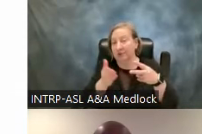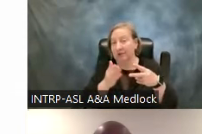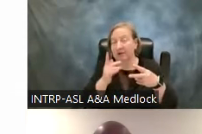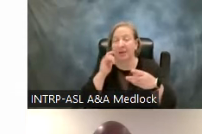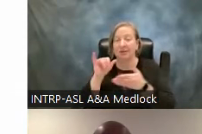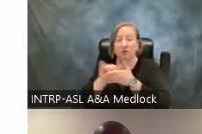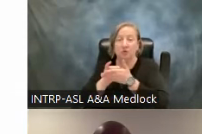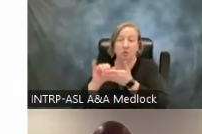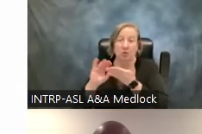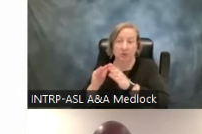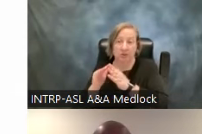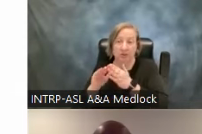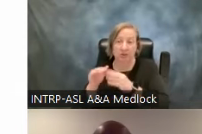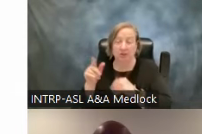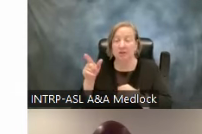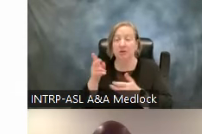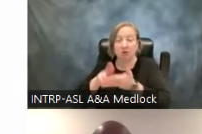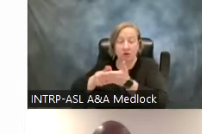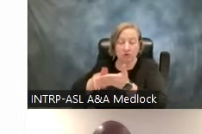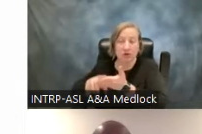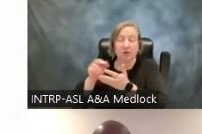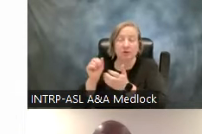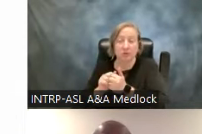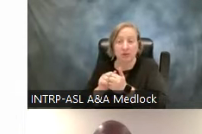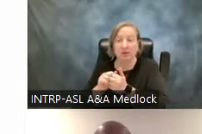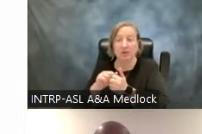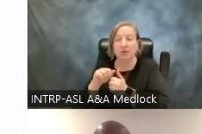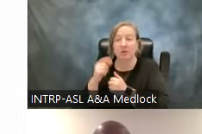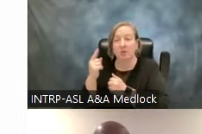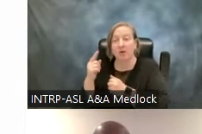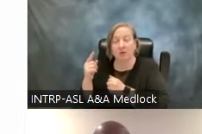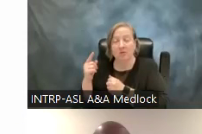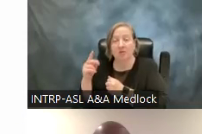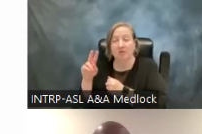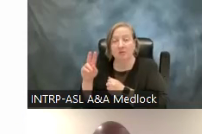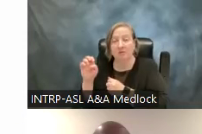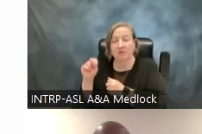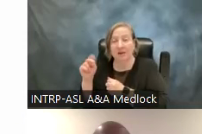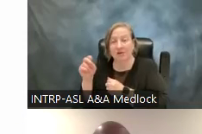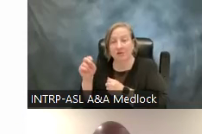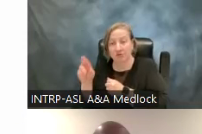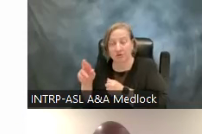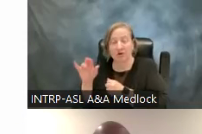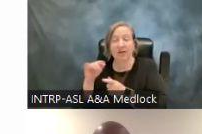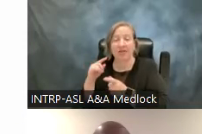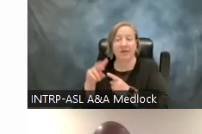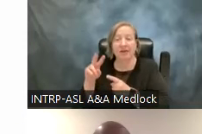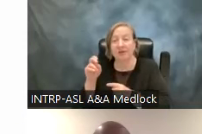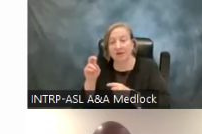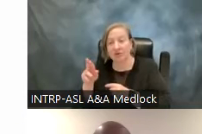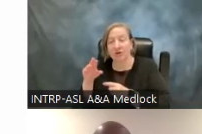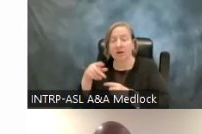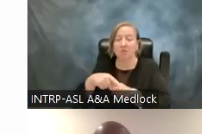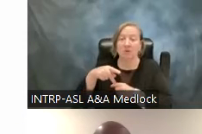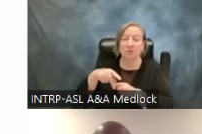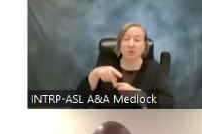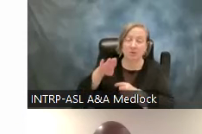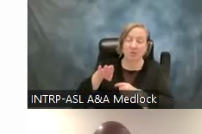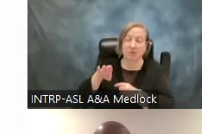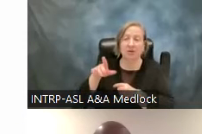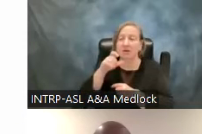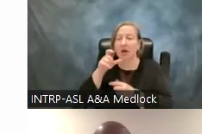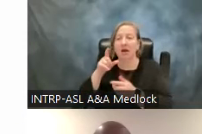York City, they contracted with the vendor, and then the vendor and then the police department there